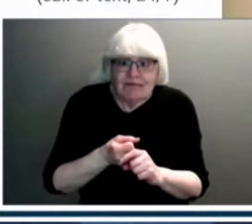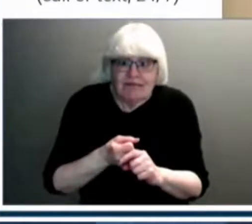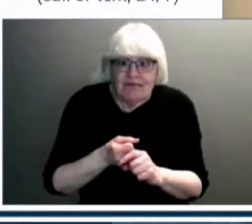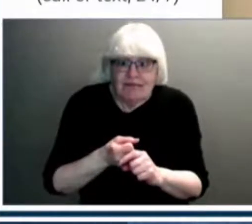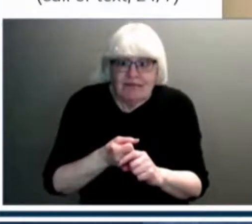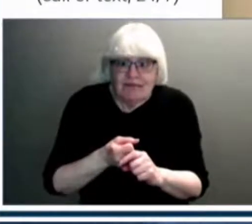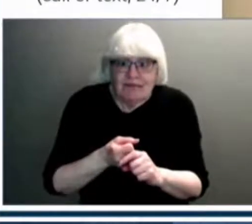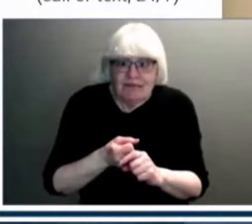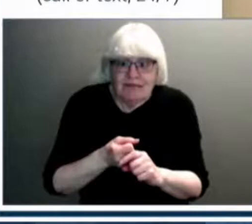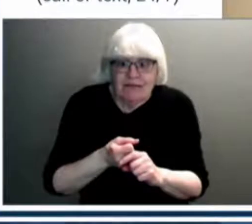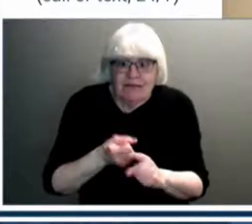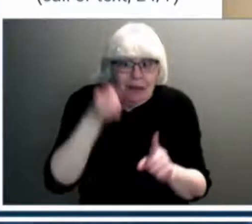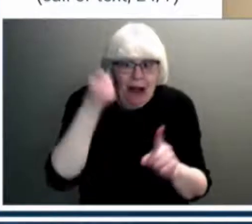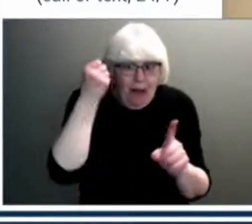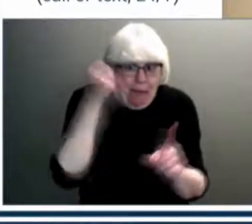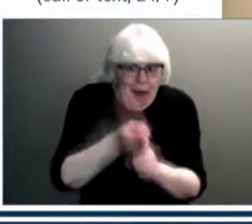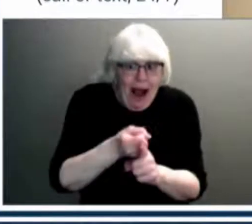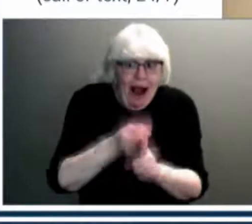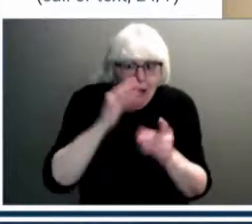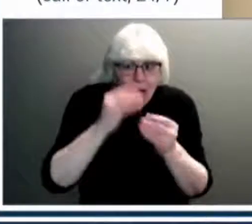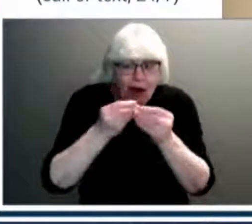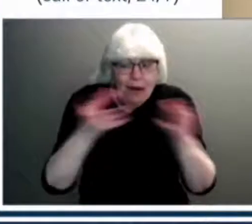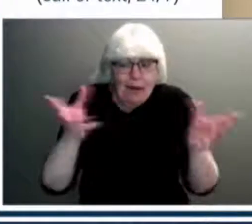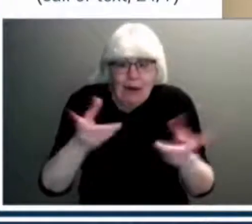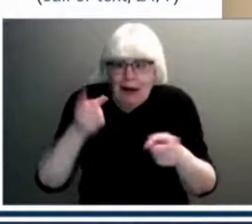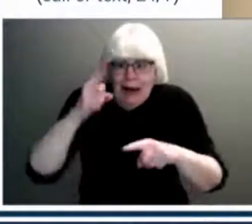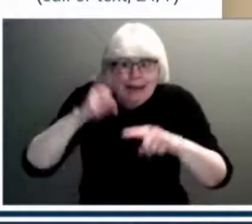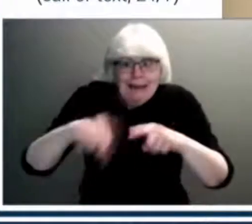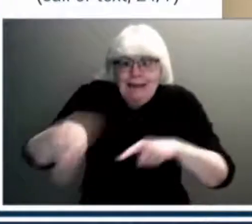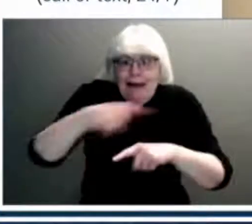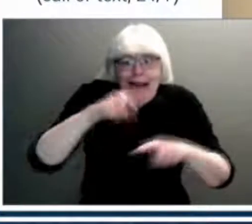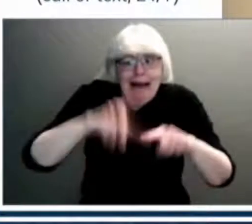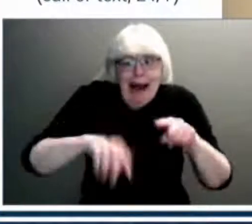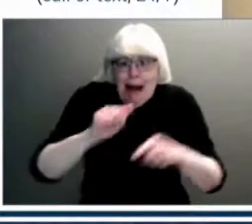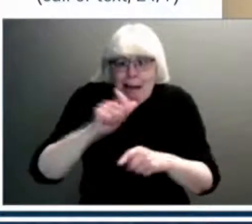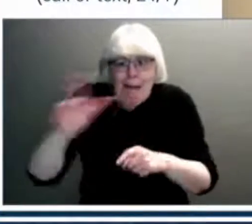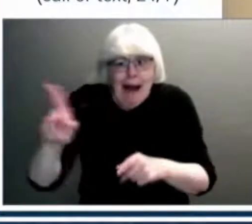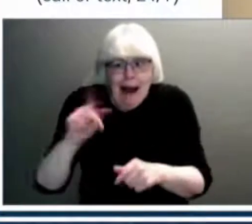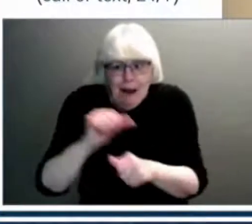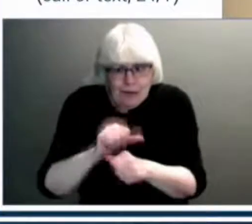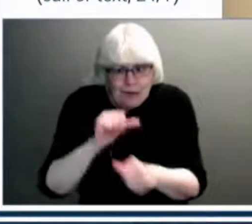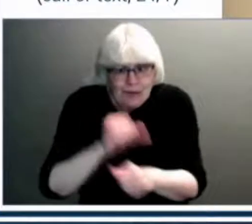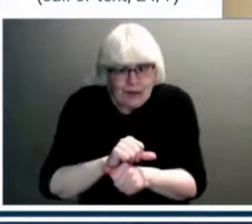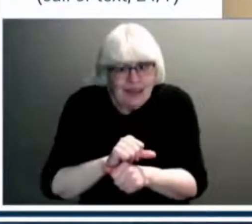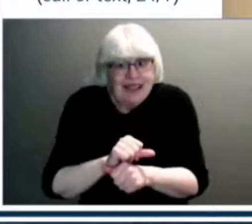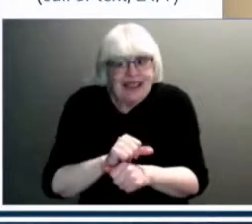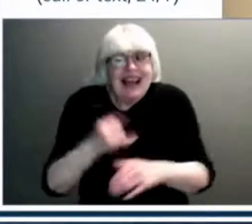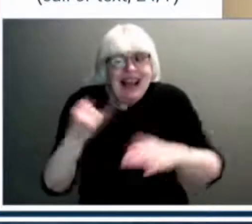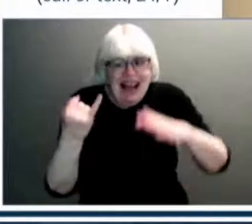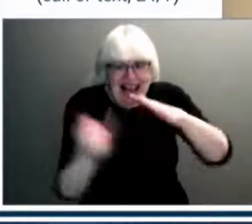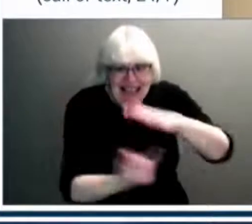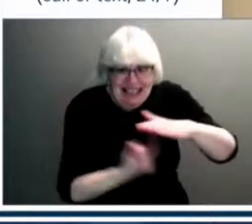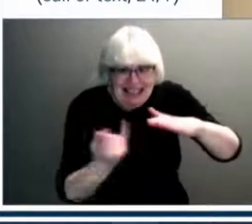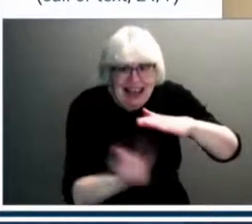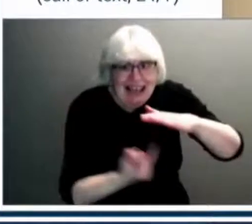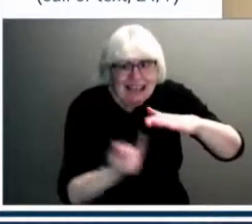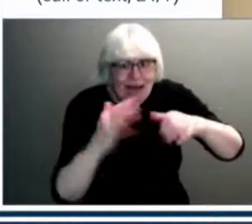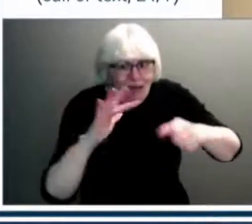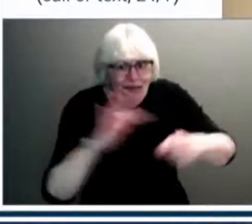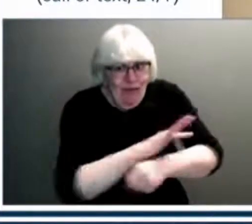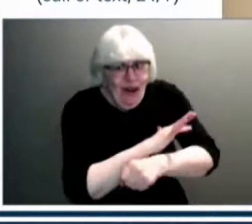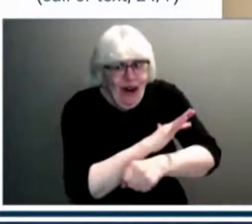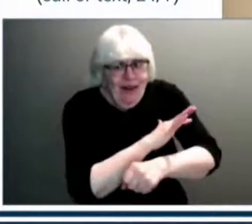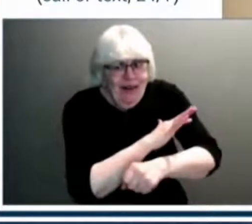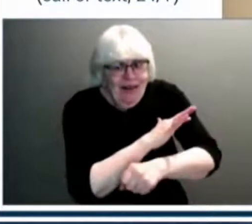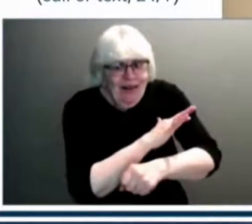work and not having to do, have a complete isolation while they're contacts and doing their